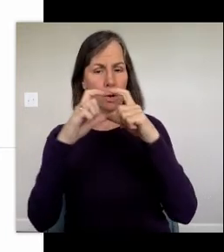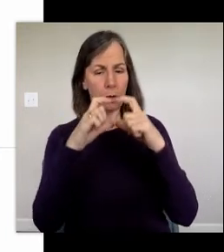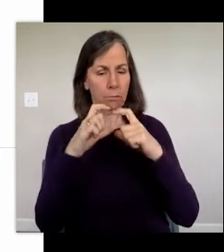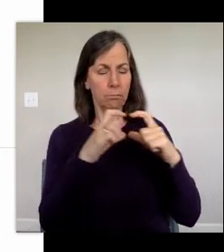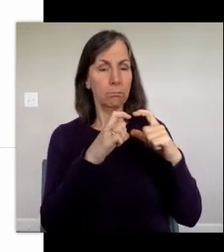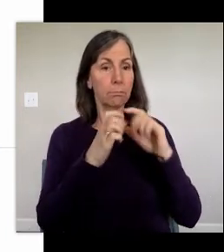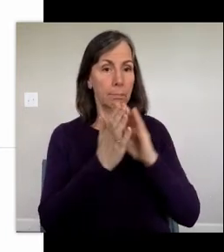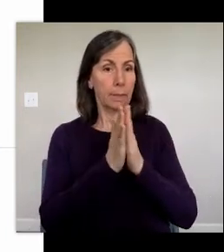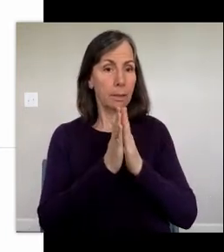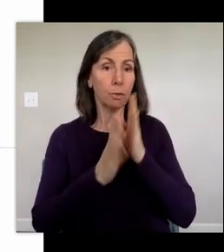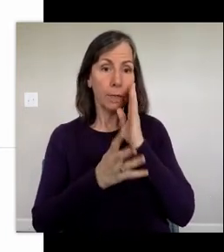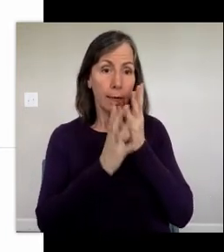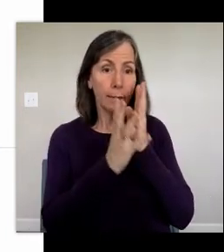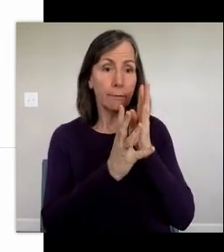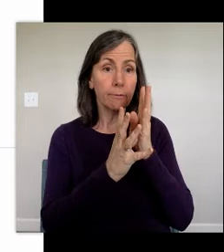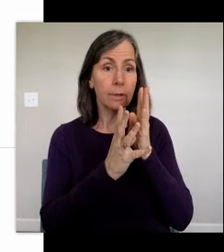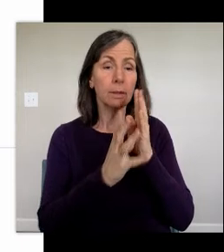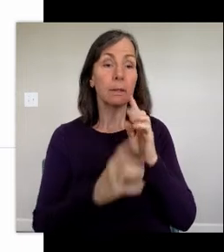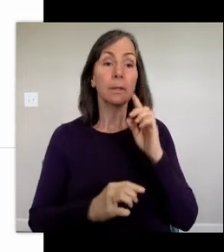creative. Think about